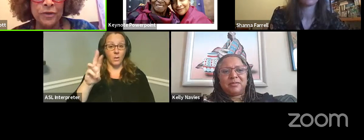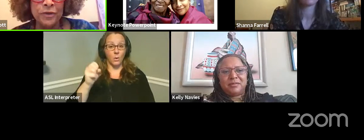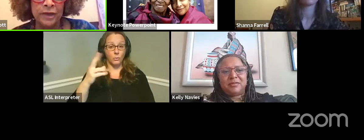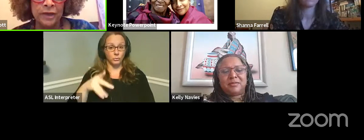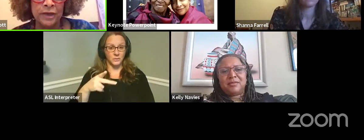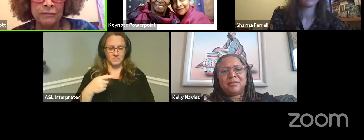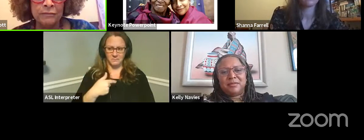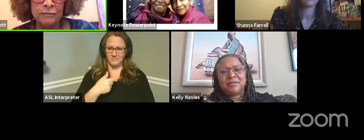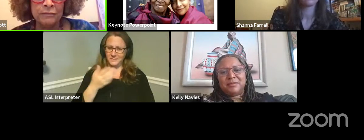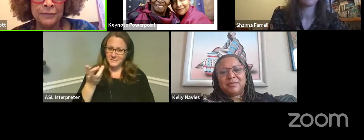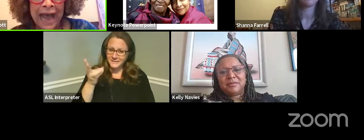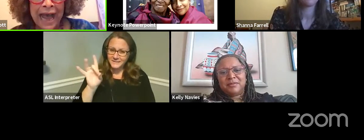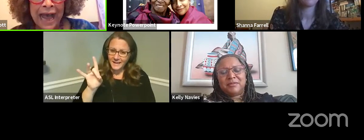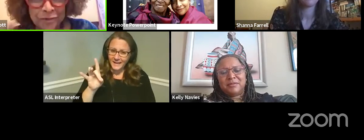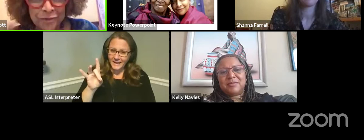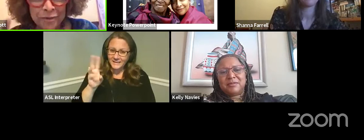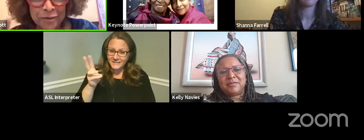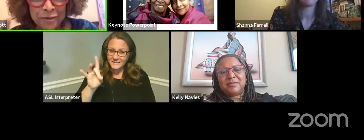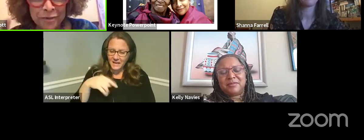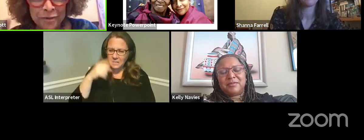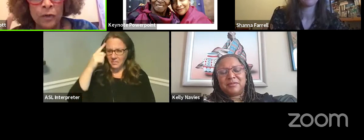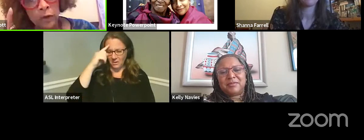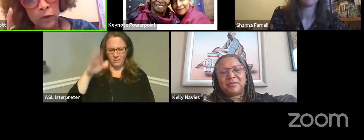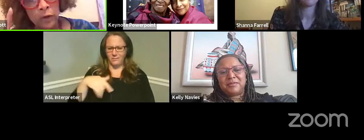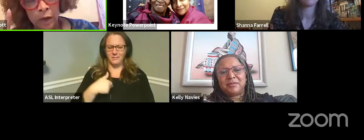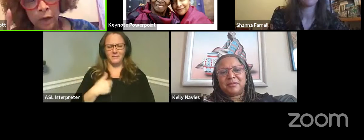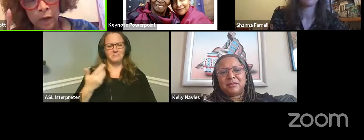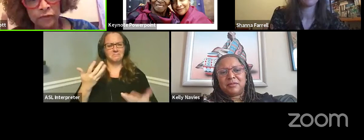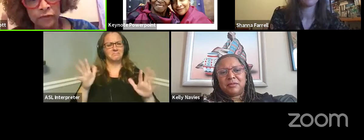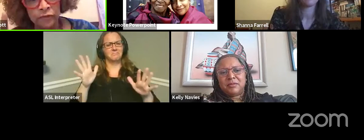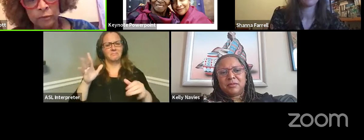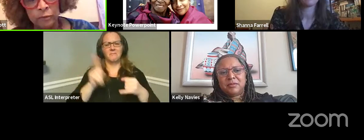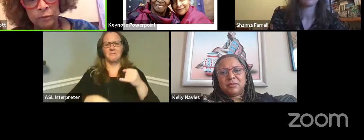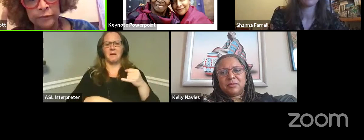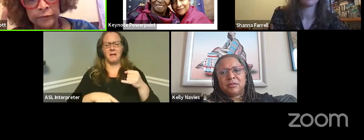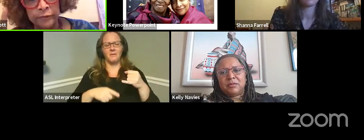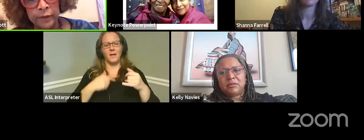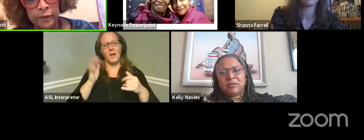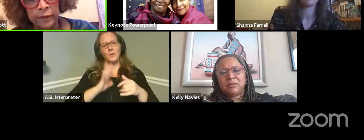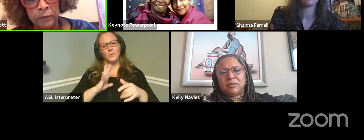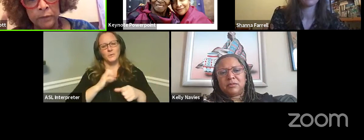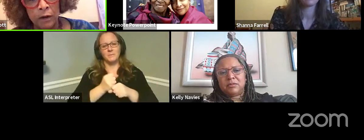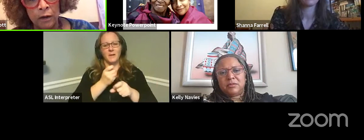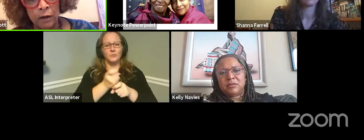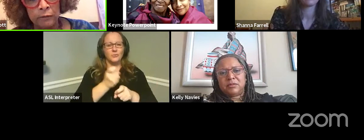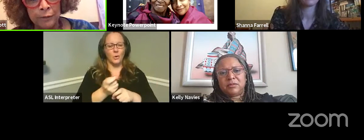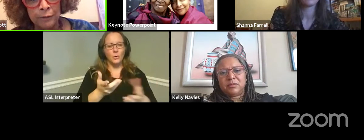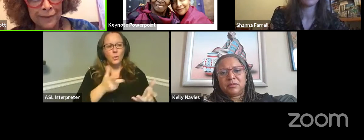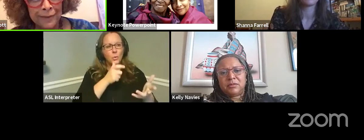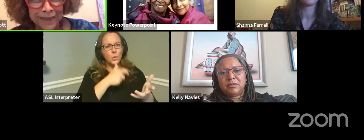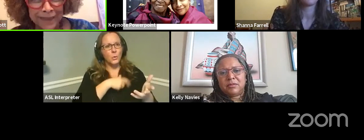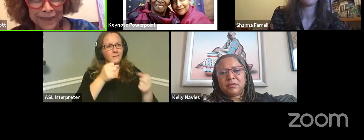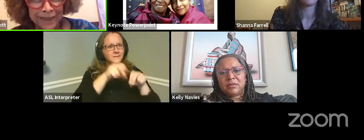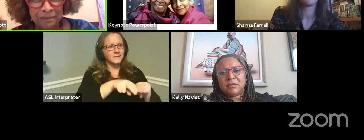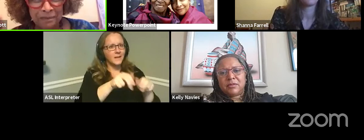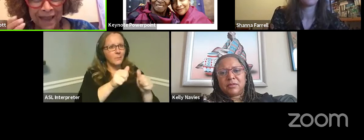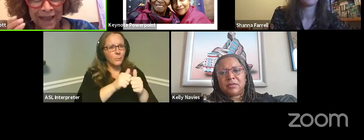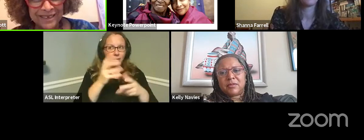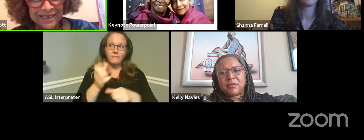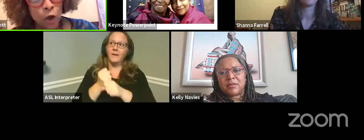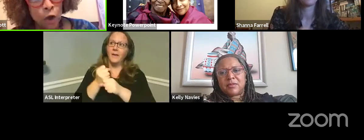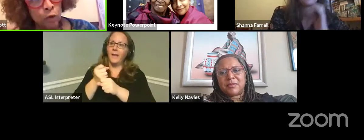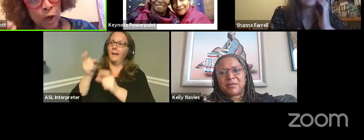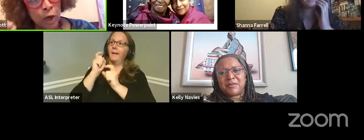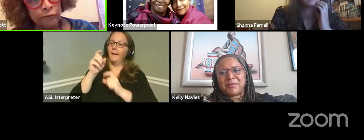was done. I used to make jokes to people. Who do I have to sleep with to get the MacArthur? Then years